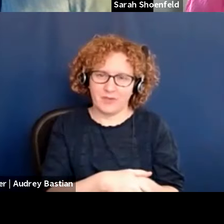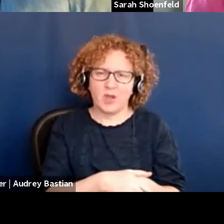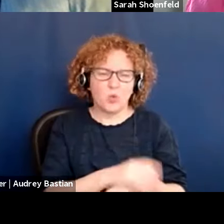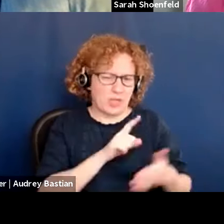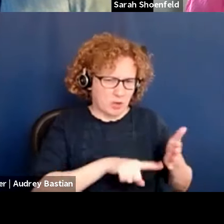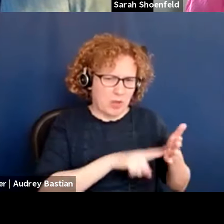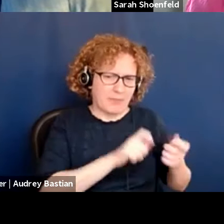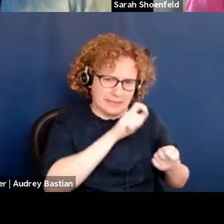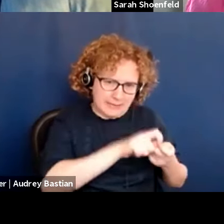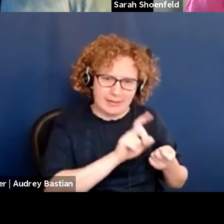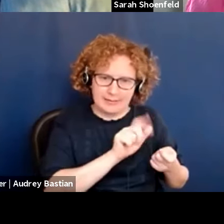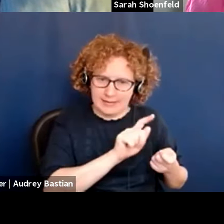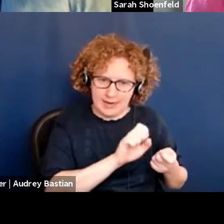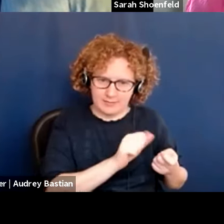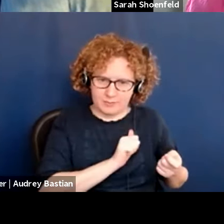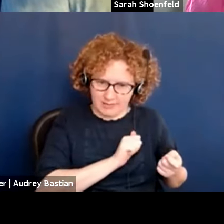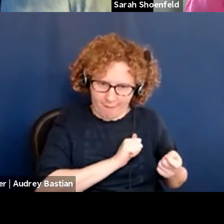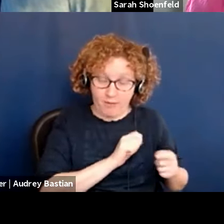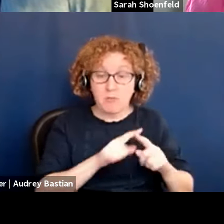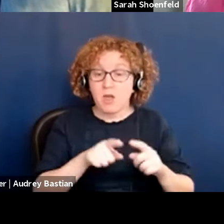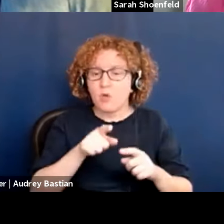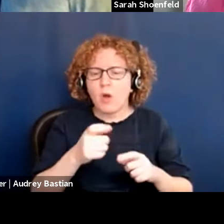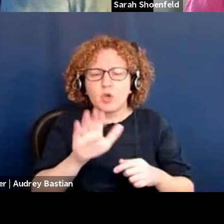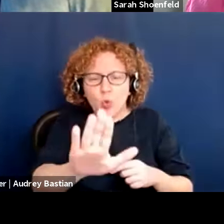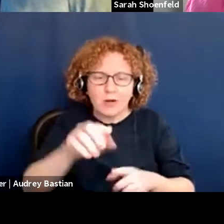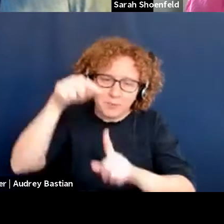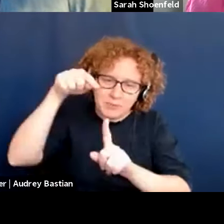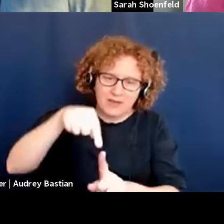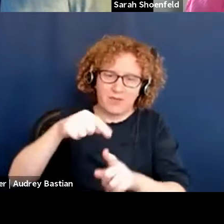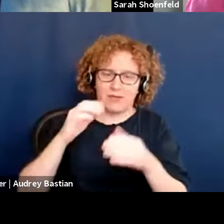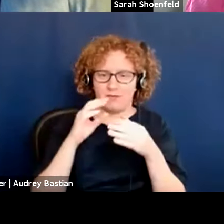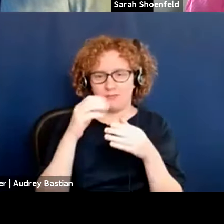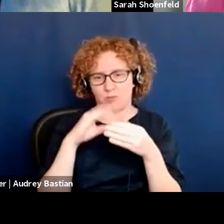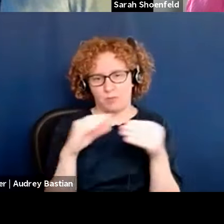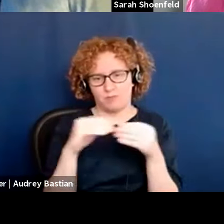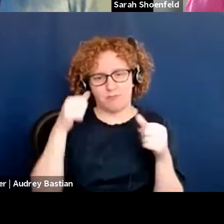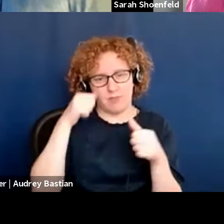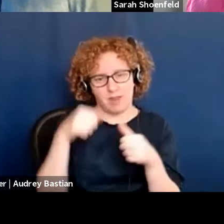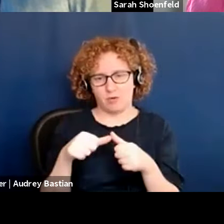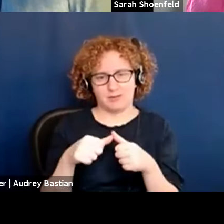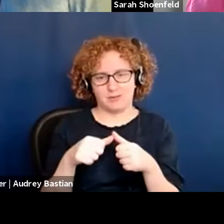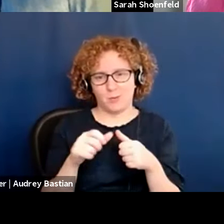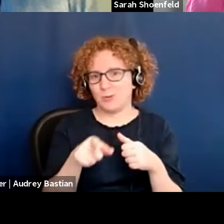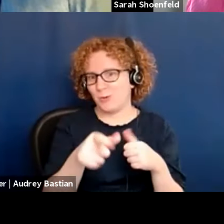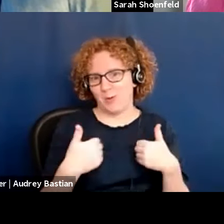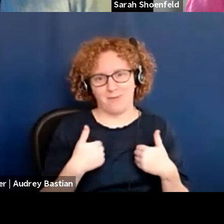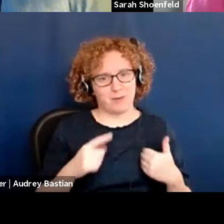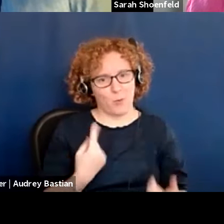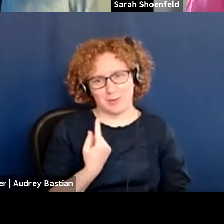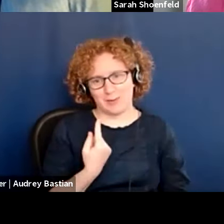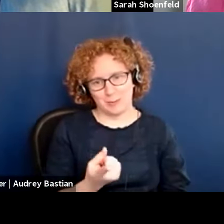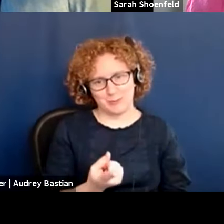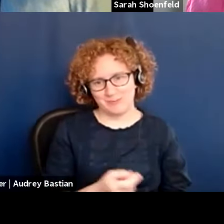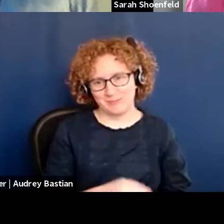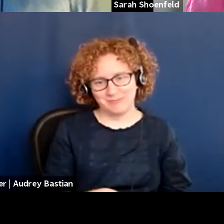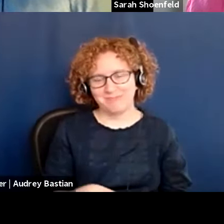look that up. What we're looking for is your particular memories, your stories and your memories, and only you have them, or